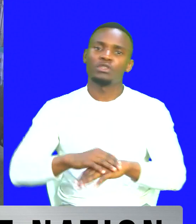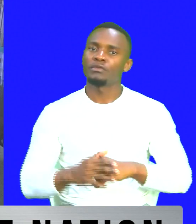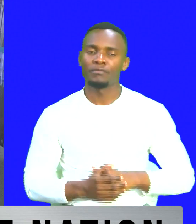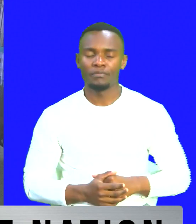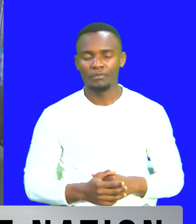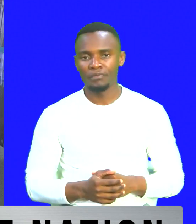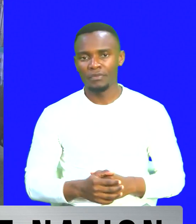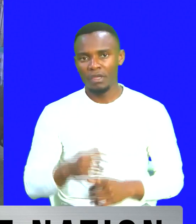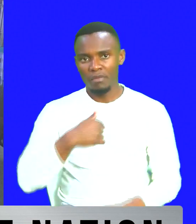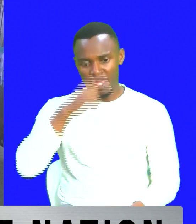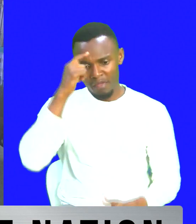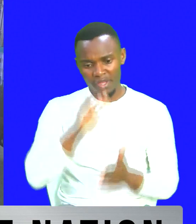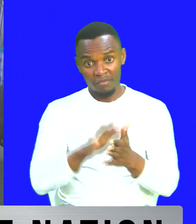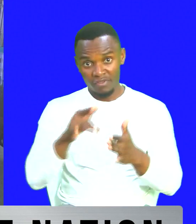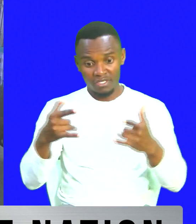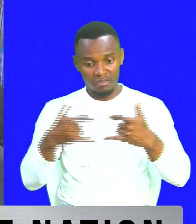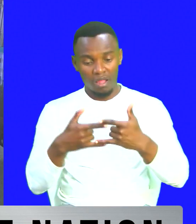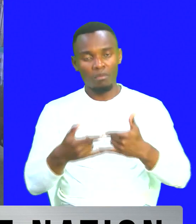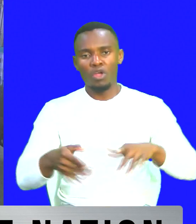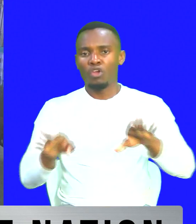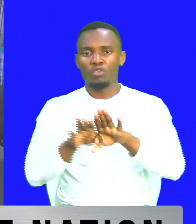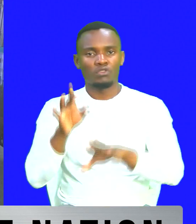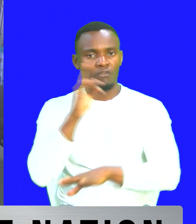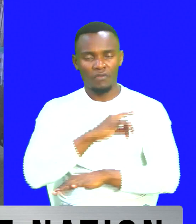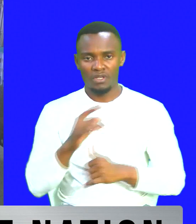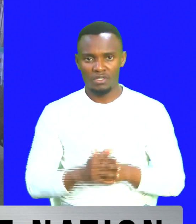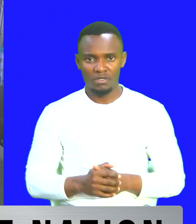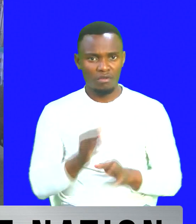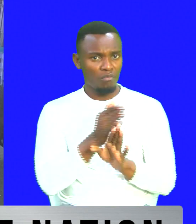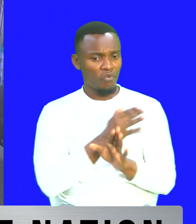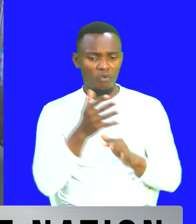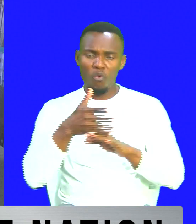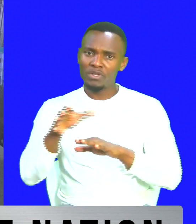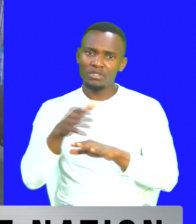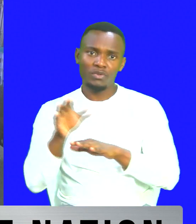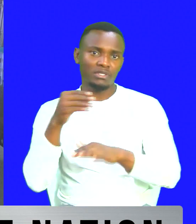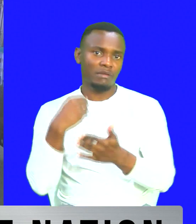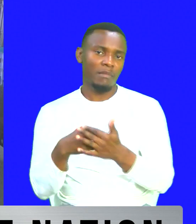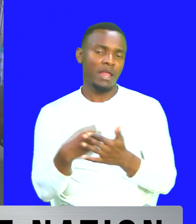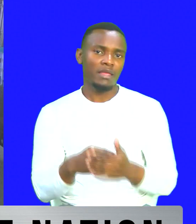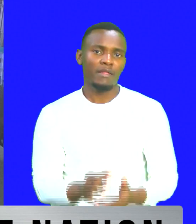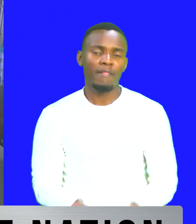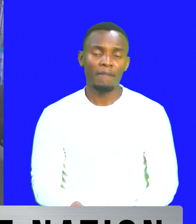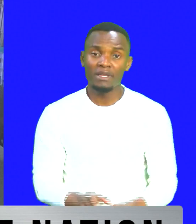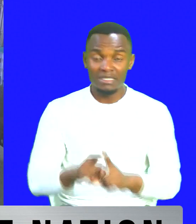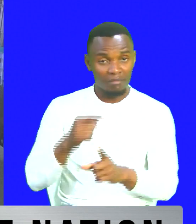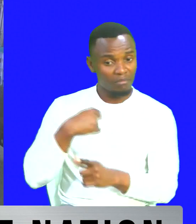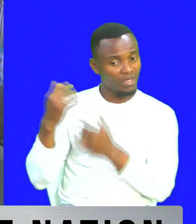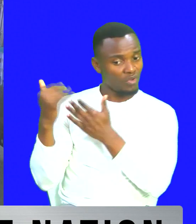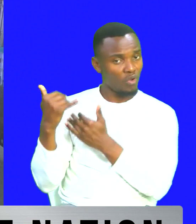know, imefungwa for waste of money, which is very good. And Okay. I hope it